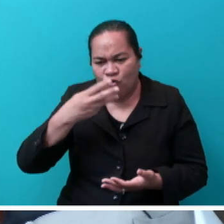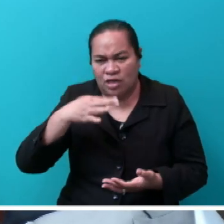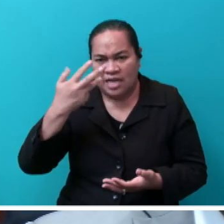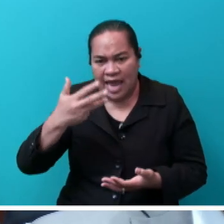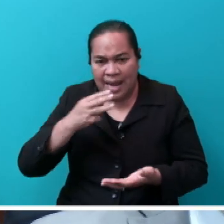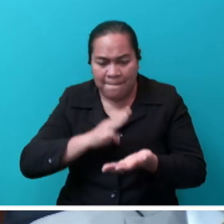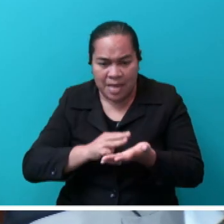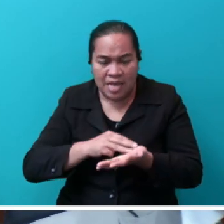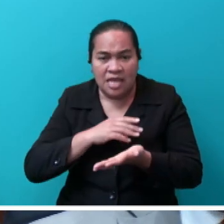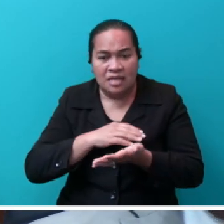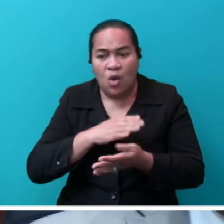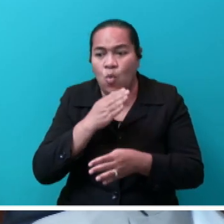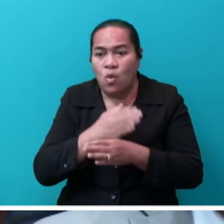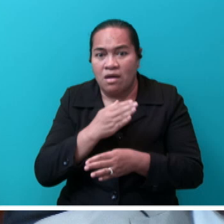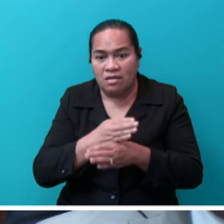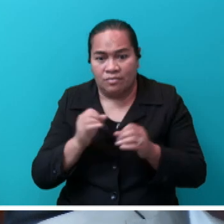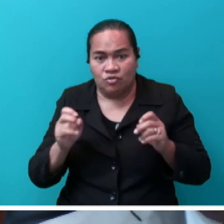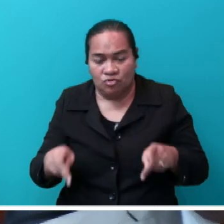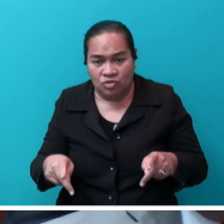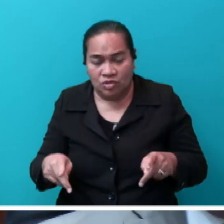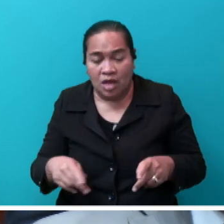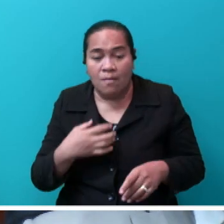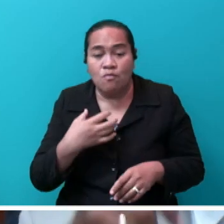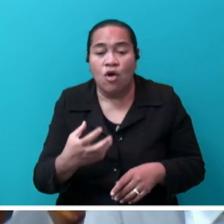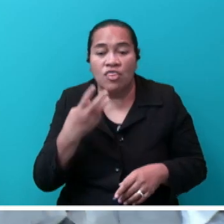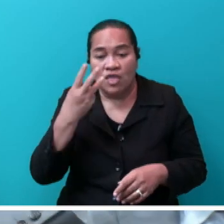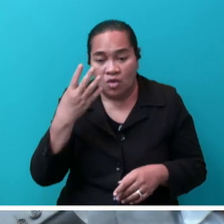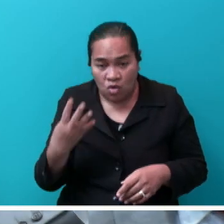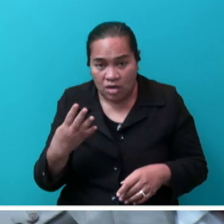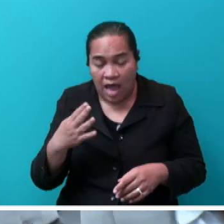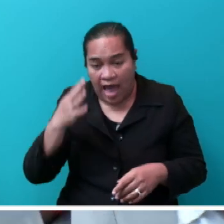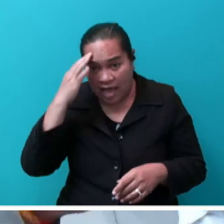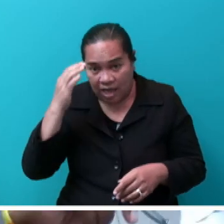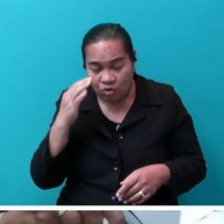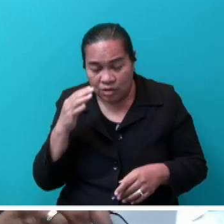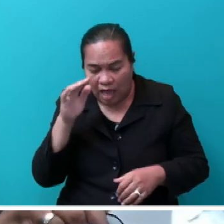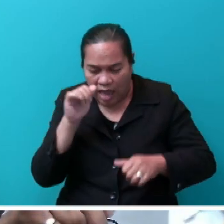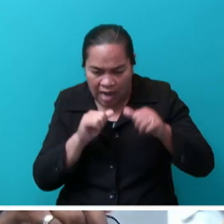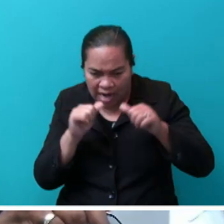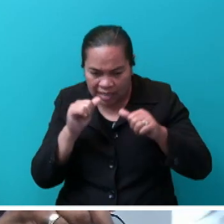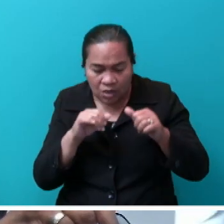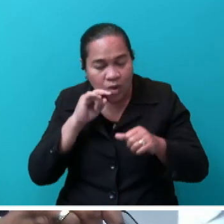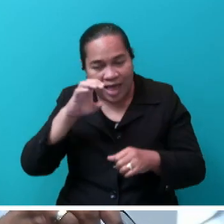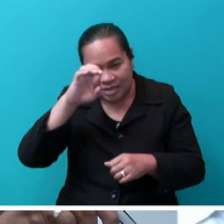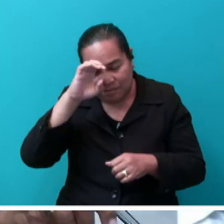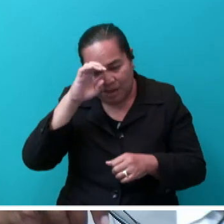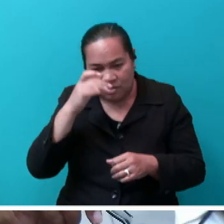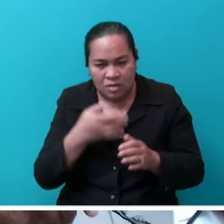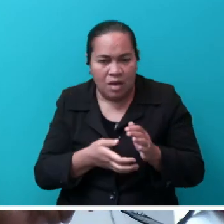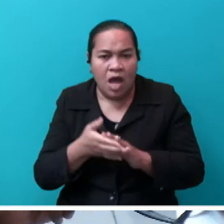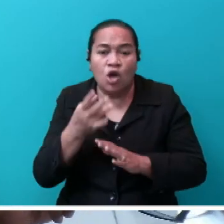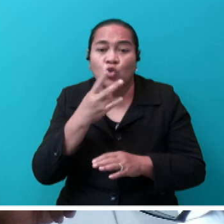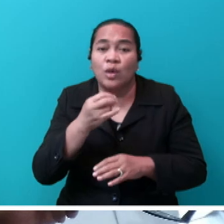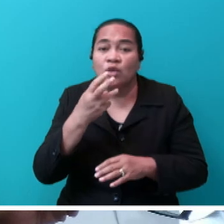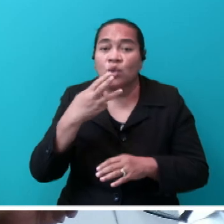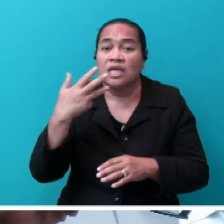of the workforce. More than three-quarters of countries analyzed are expected to exceed the high point of 2019 in